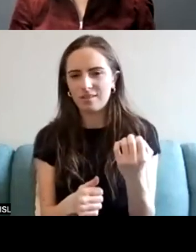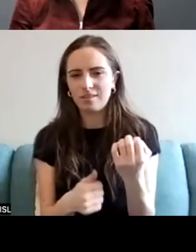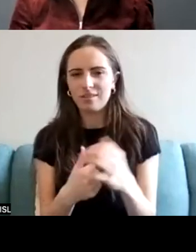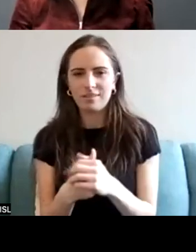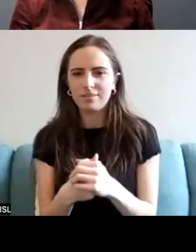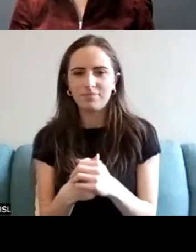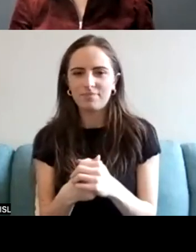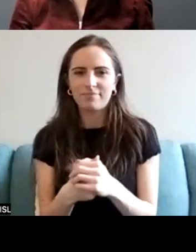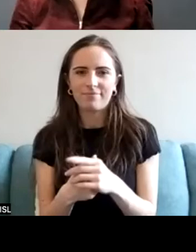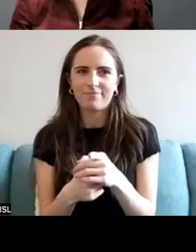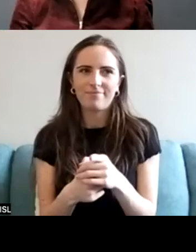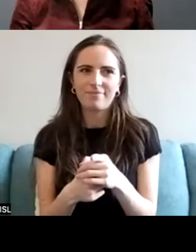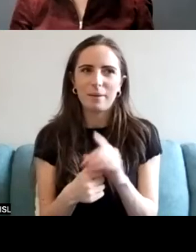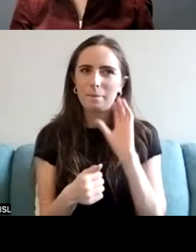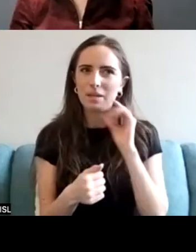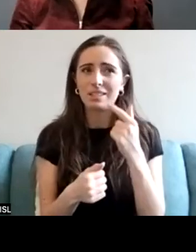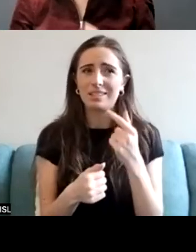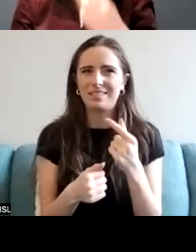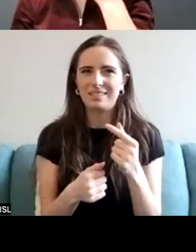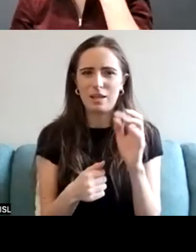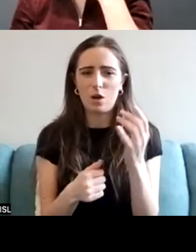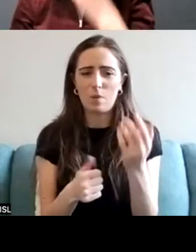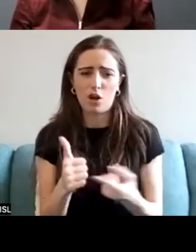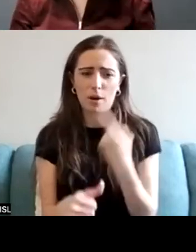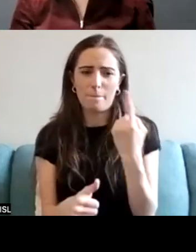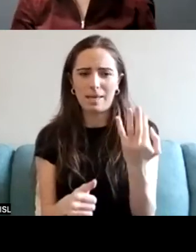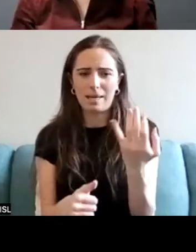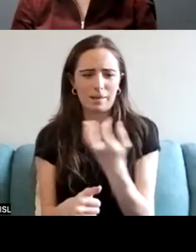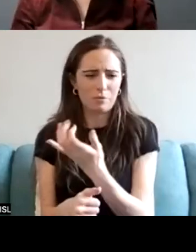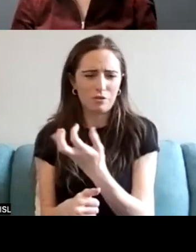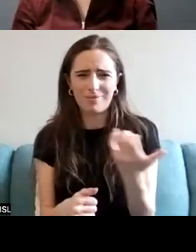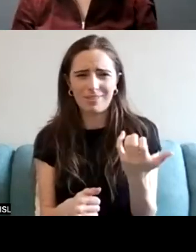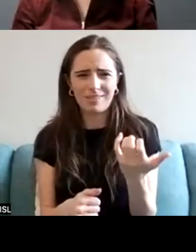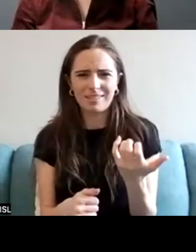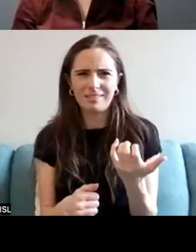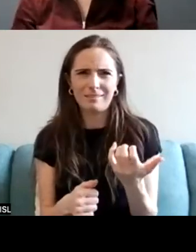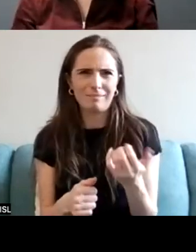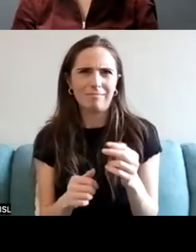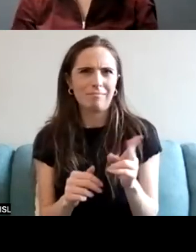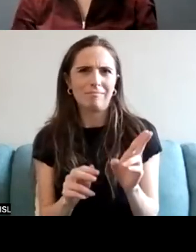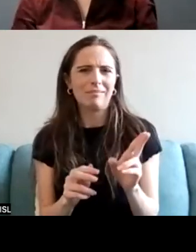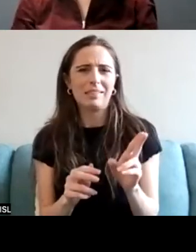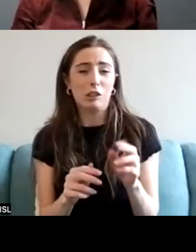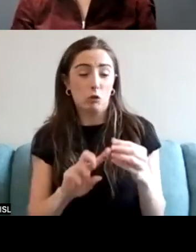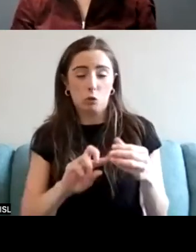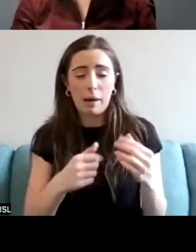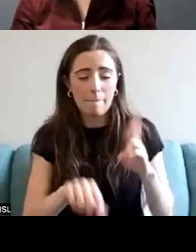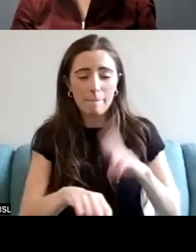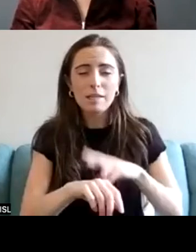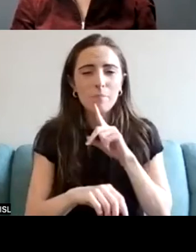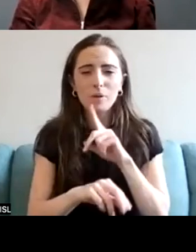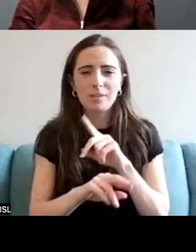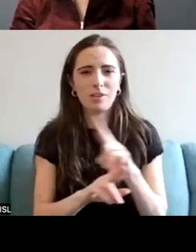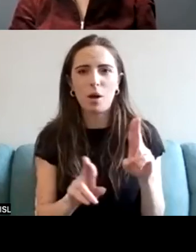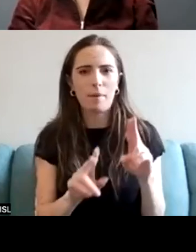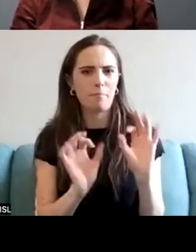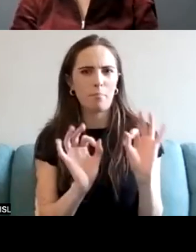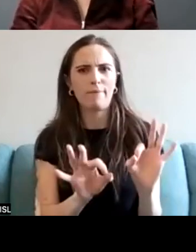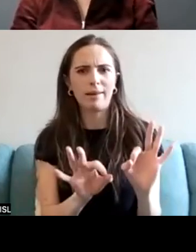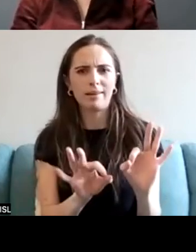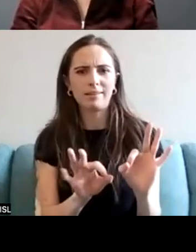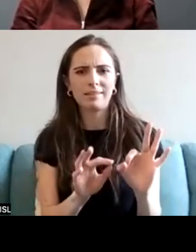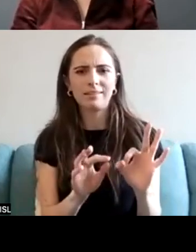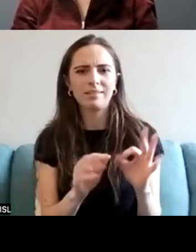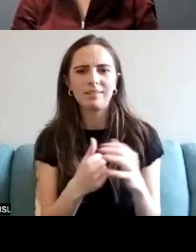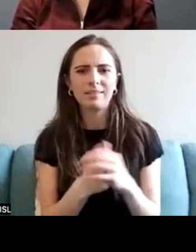about having like an automated alt text and PowerPoint. It takes a stab, but it's not best. And I often joke that like captions